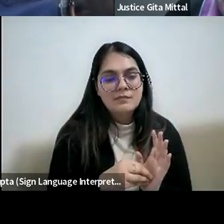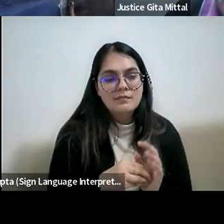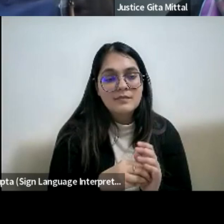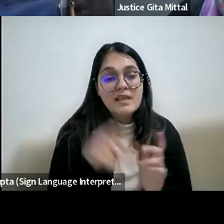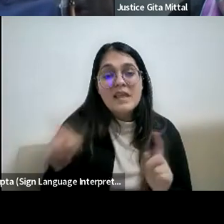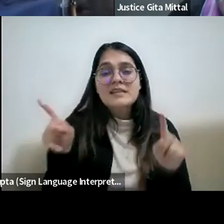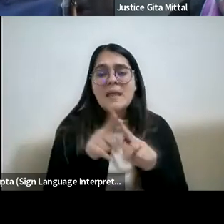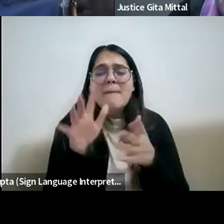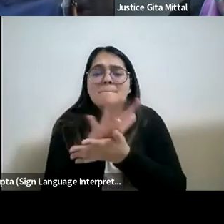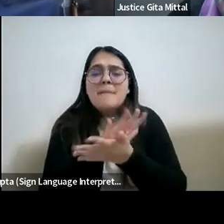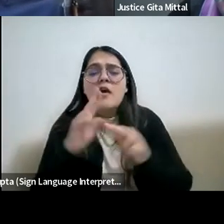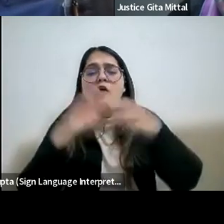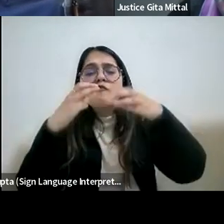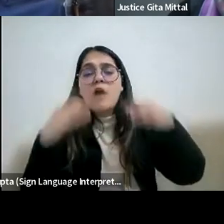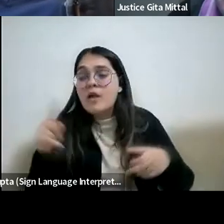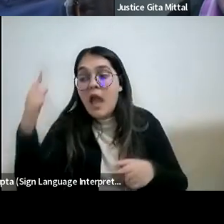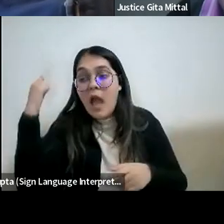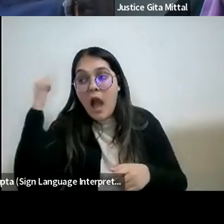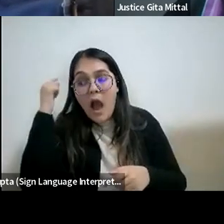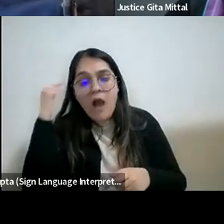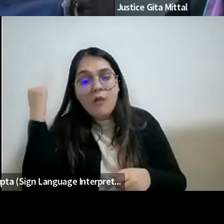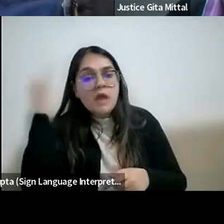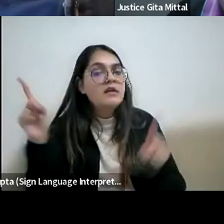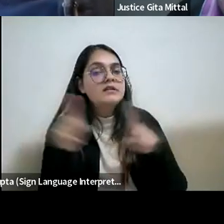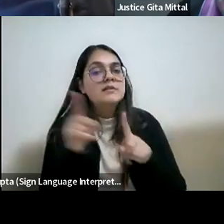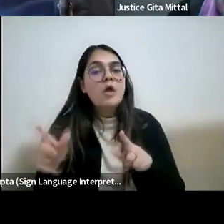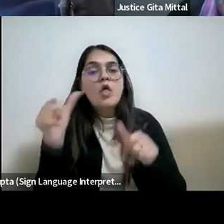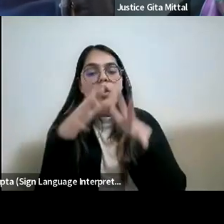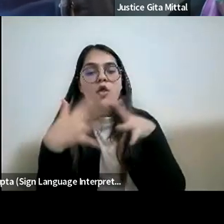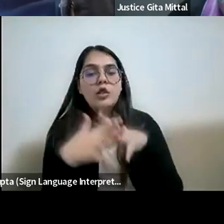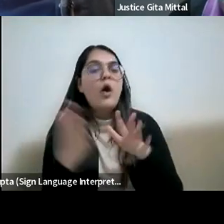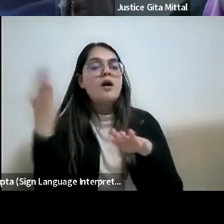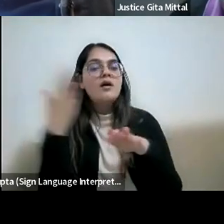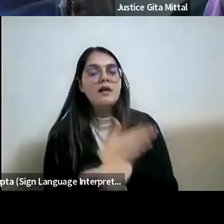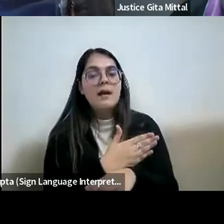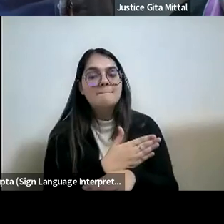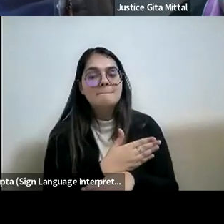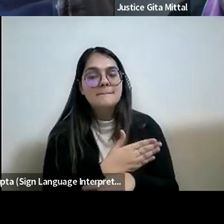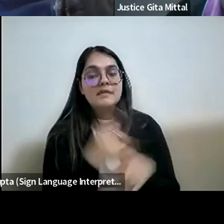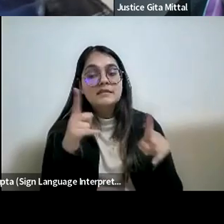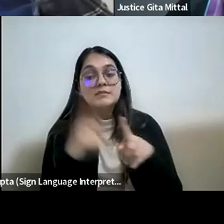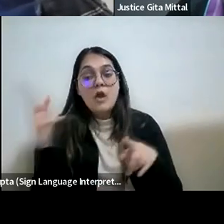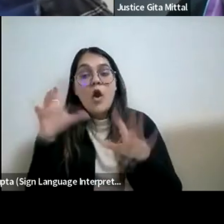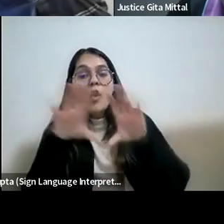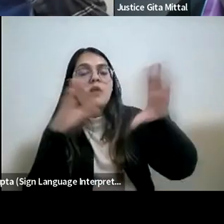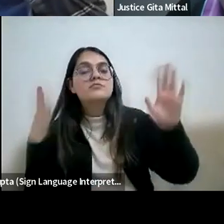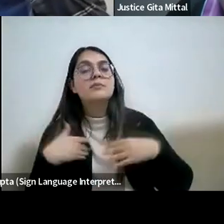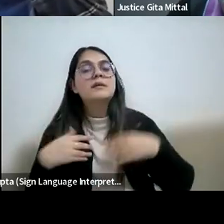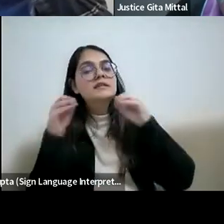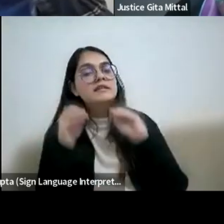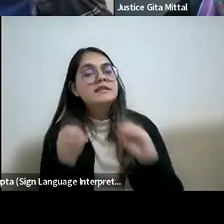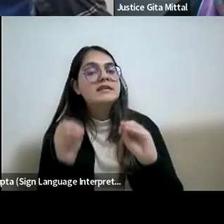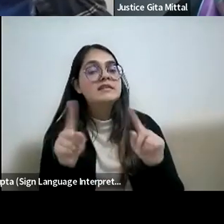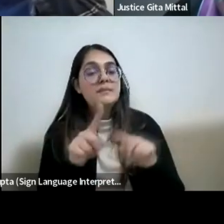basic foundation, the fundamentals of every law, actually, the law flows from the Constitution. If we teach these and